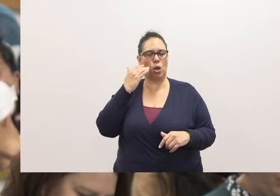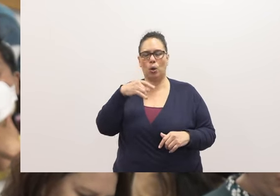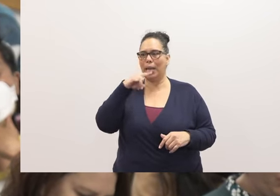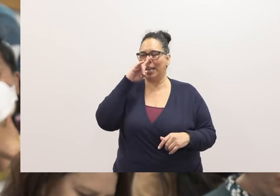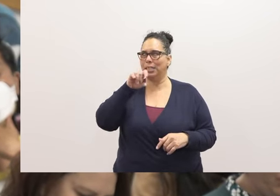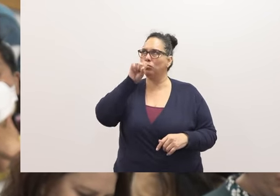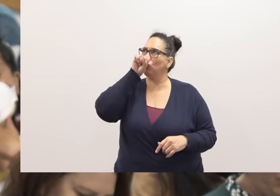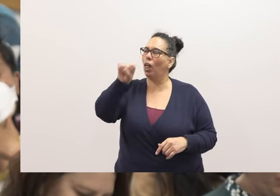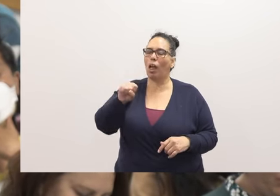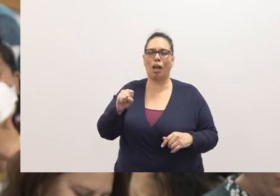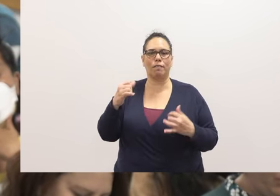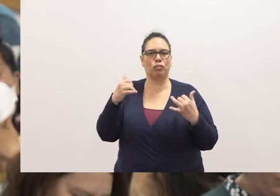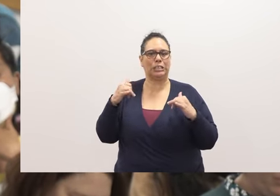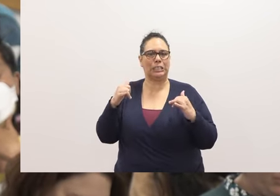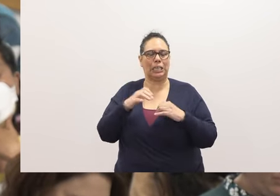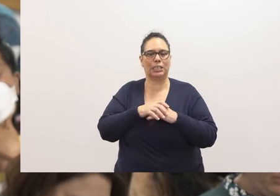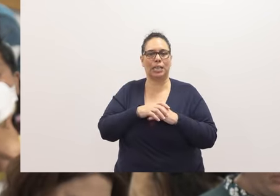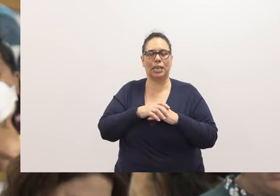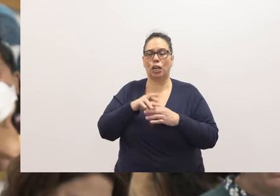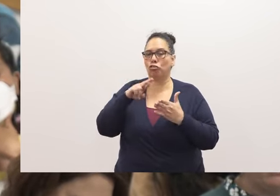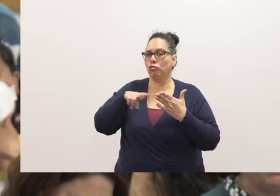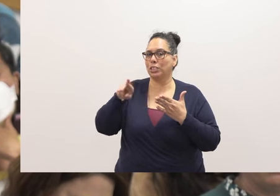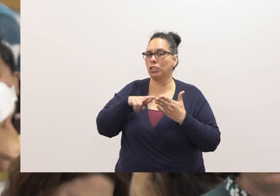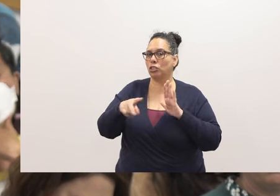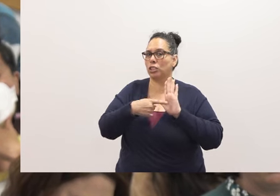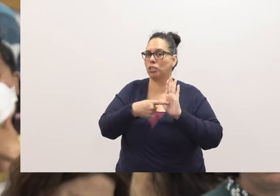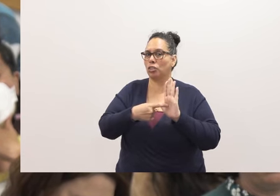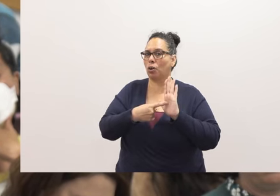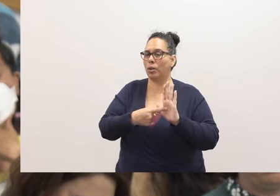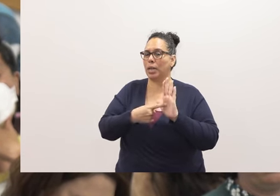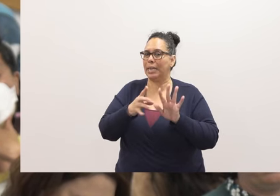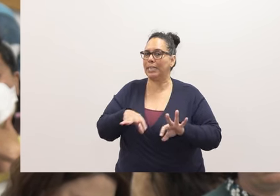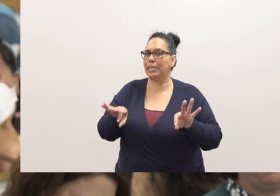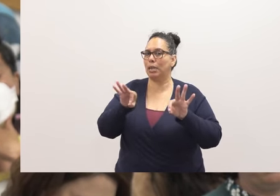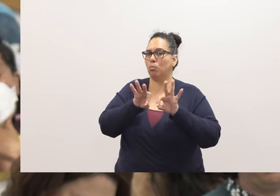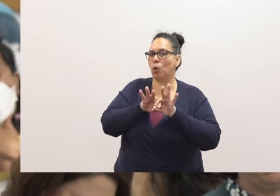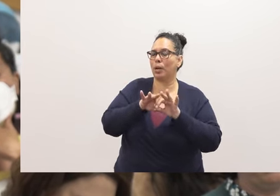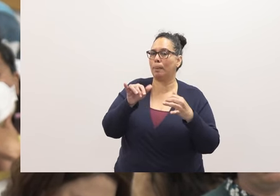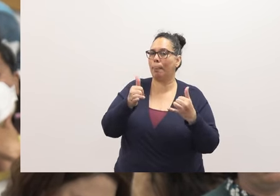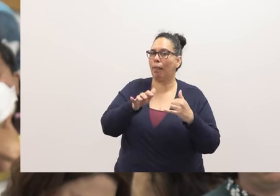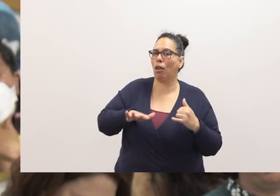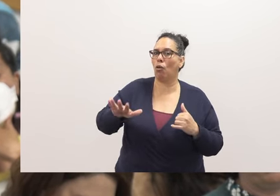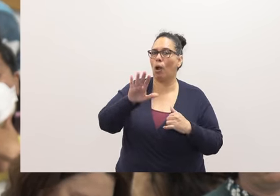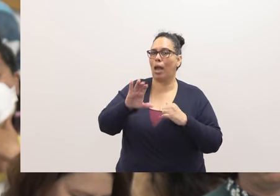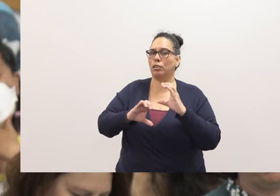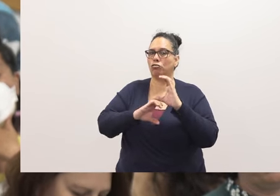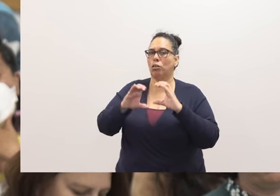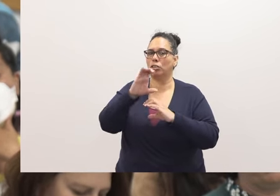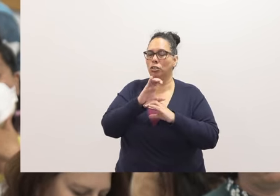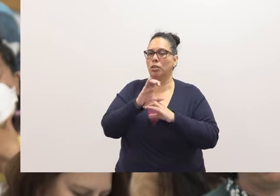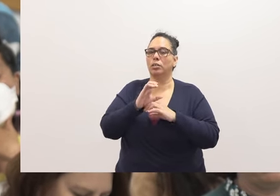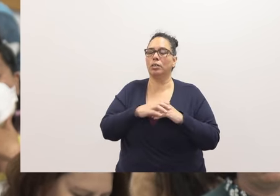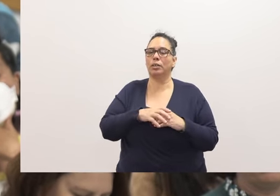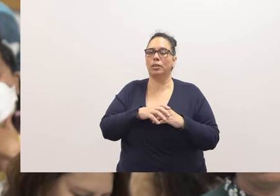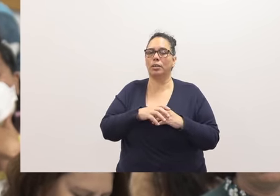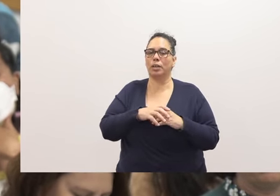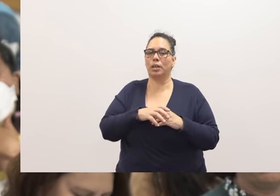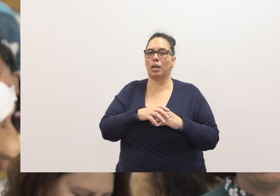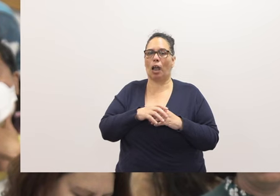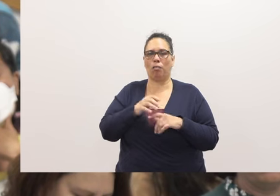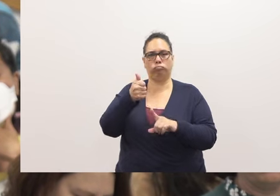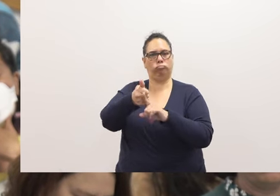recess. Furthermore, research has shown the importance of playground structures as a key component of